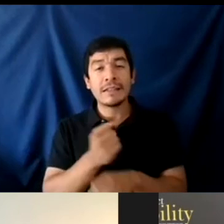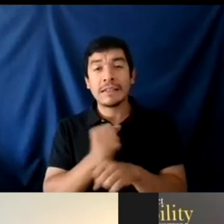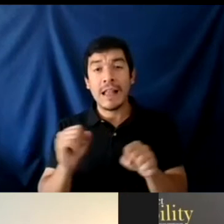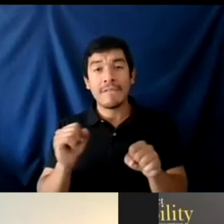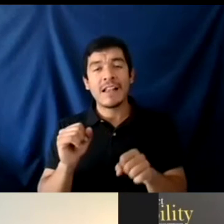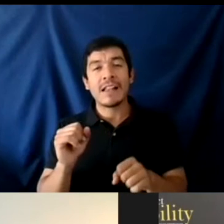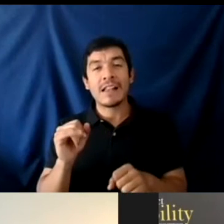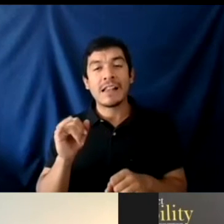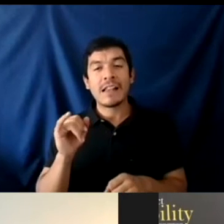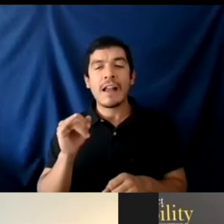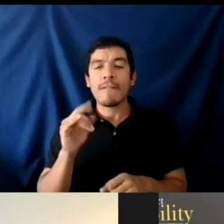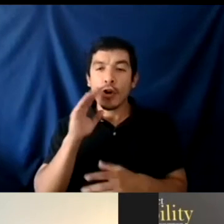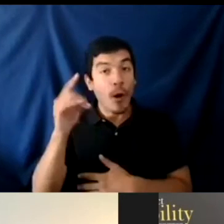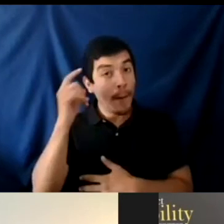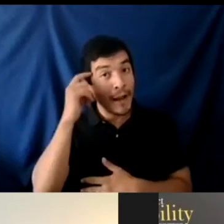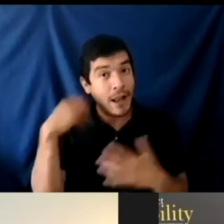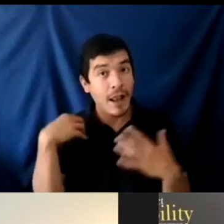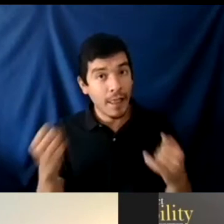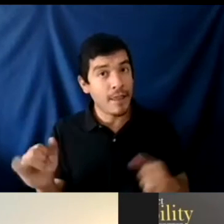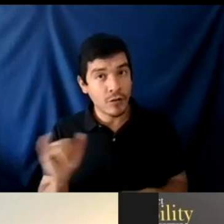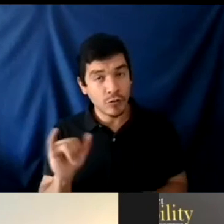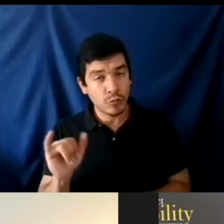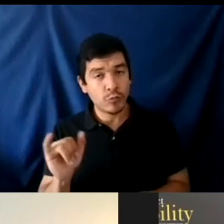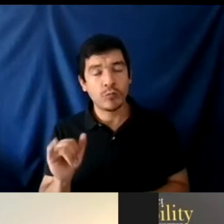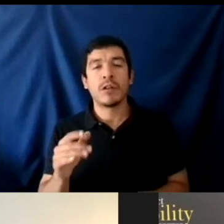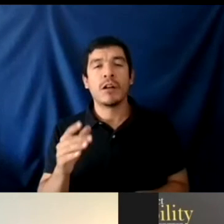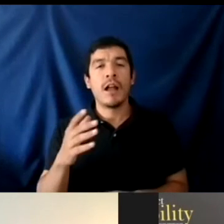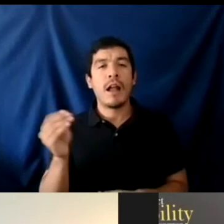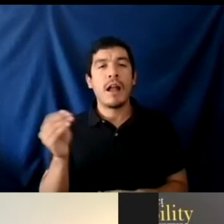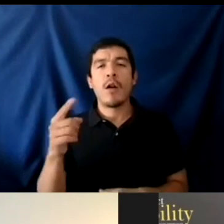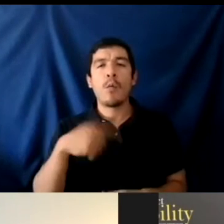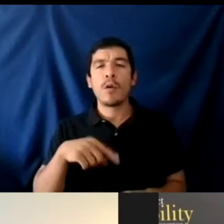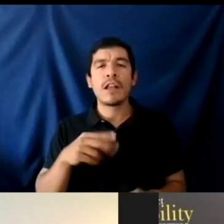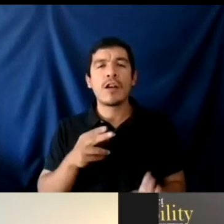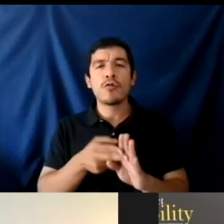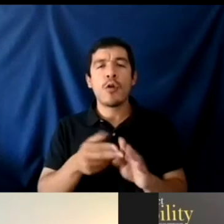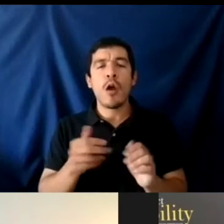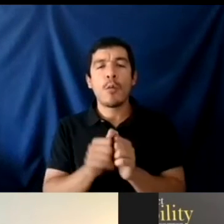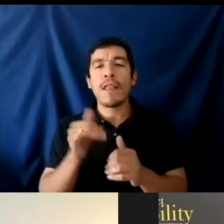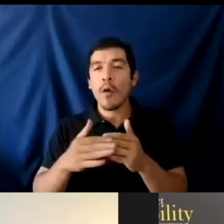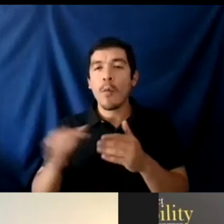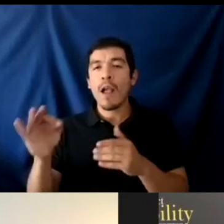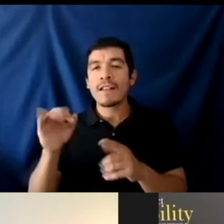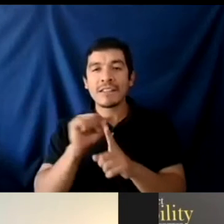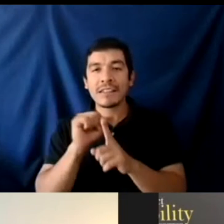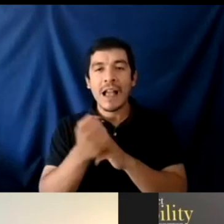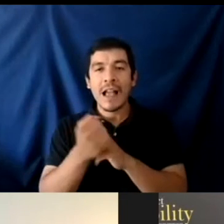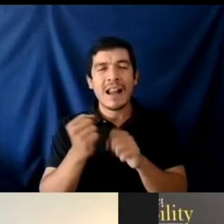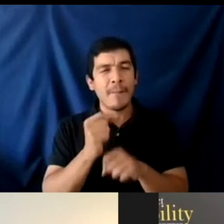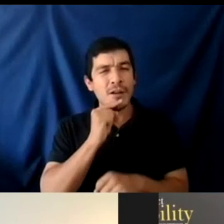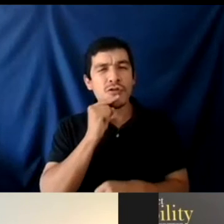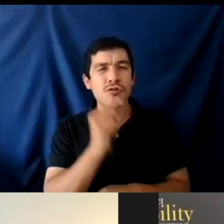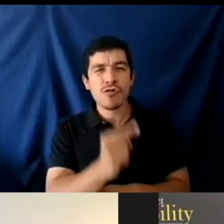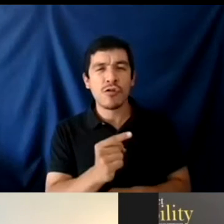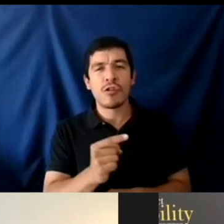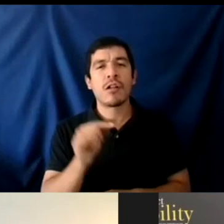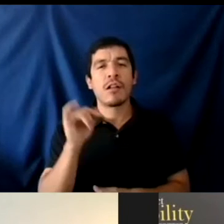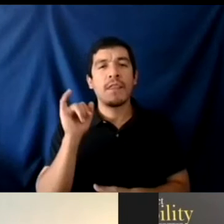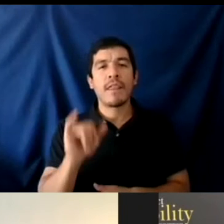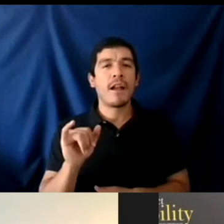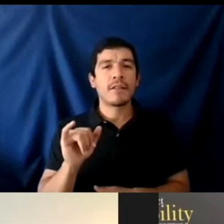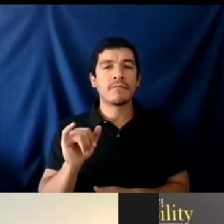that we join with the rest of society in making sure